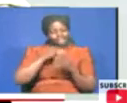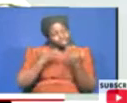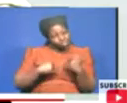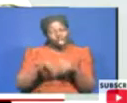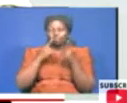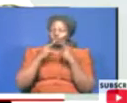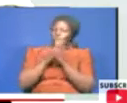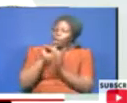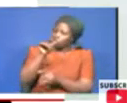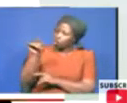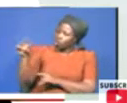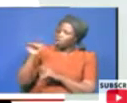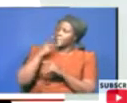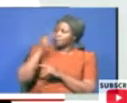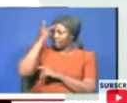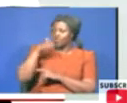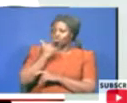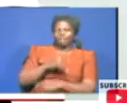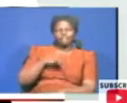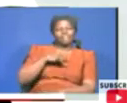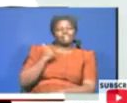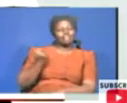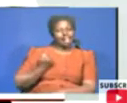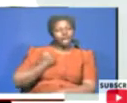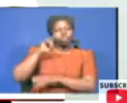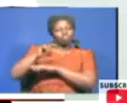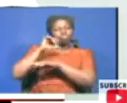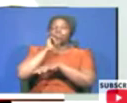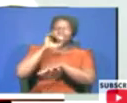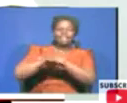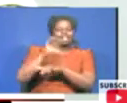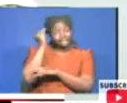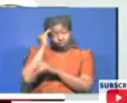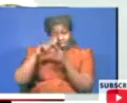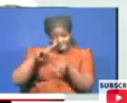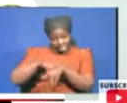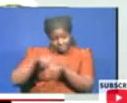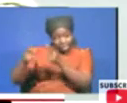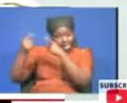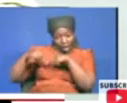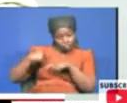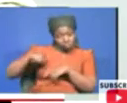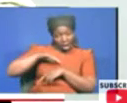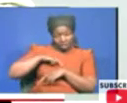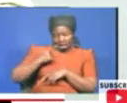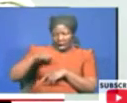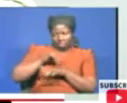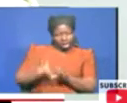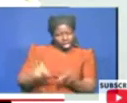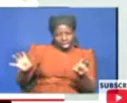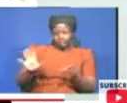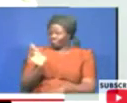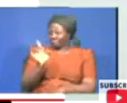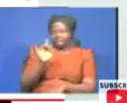parents who feel a girl should not get education. Mm-hmm. And when they come to us, for sure we don't segregate. Mm-hmm. You may not know